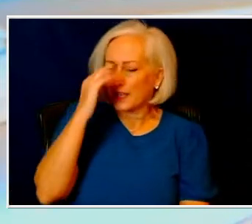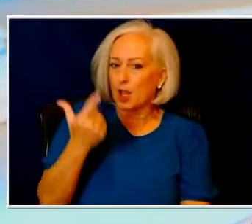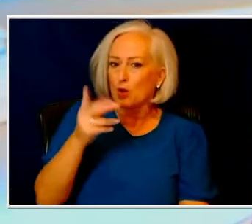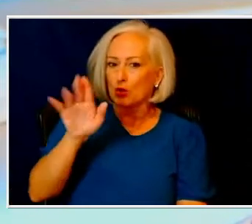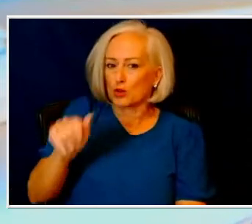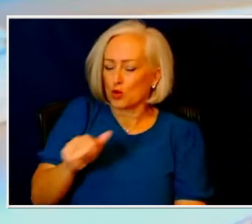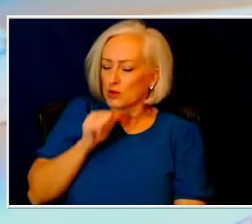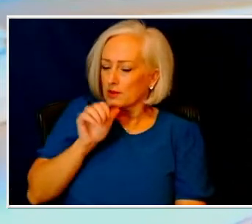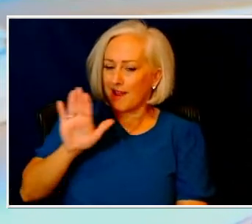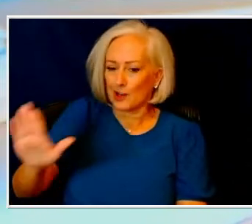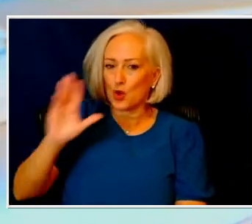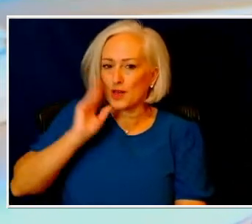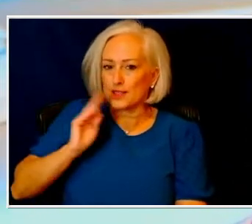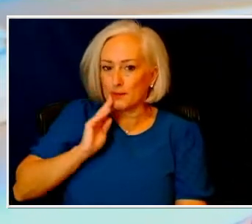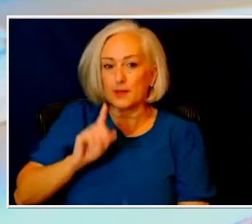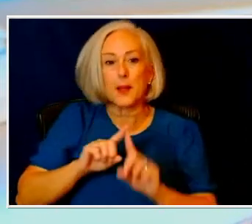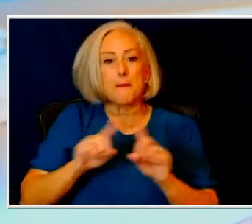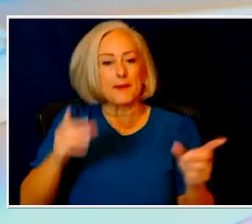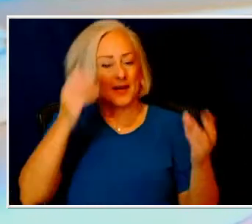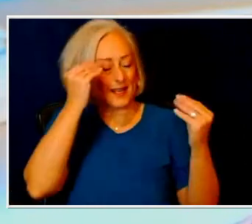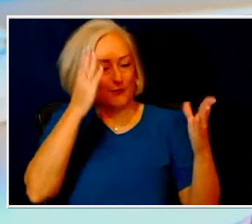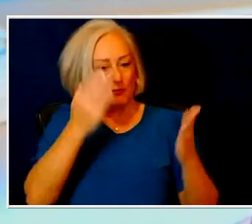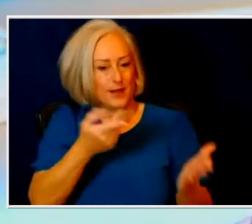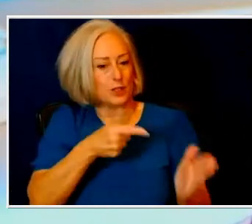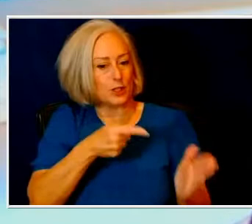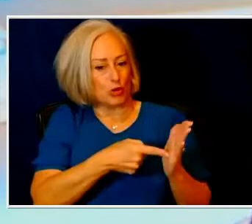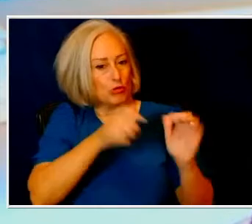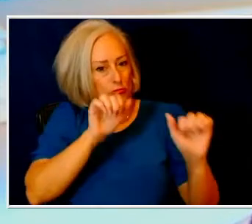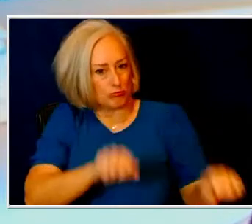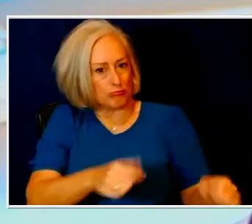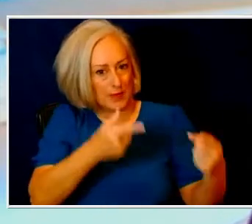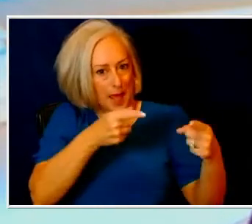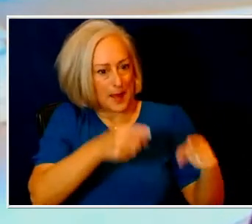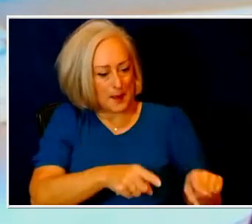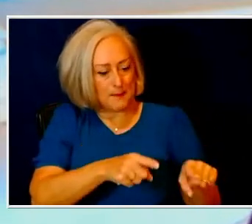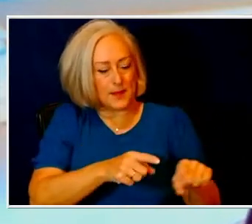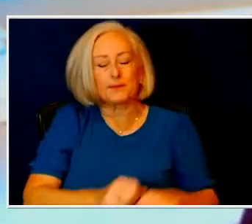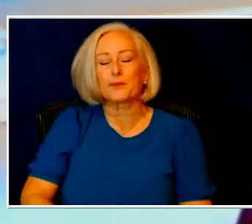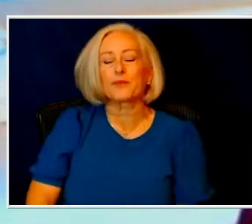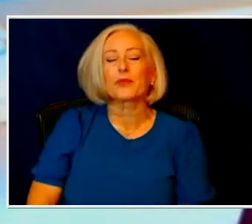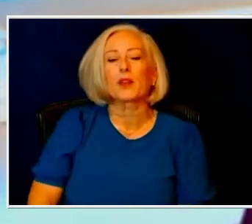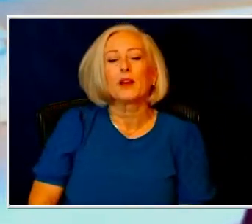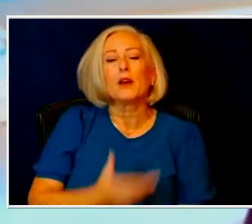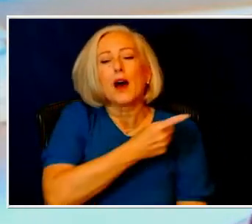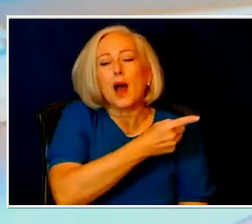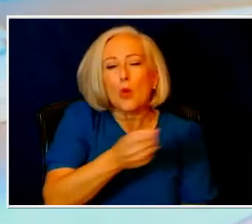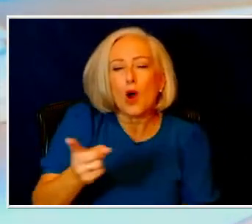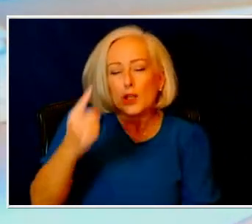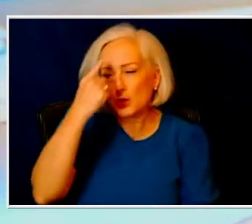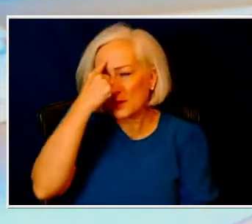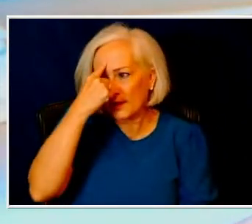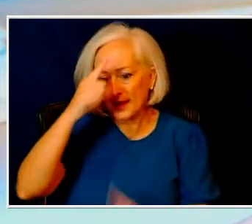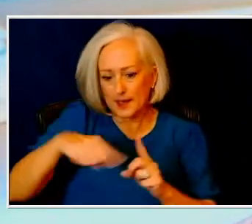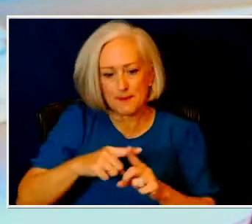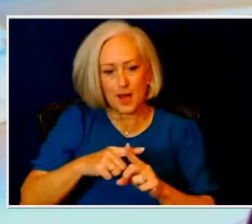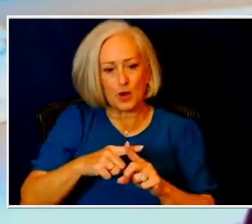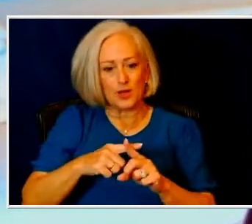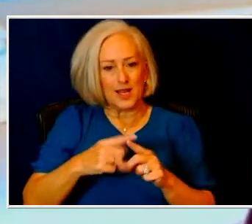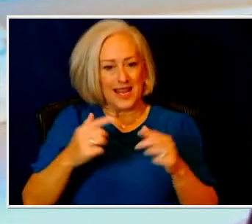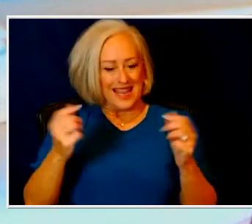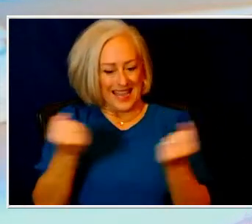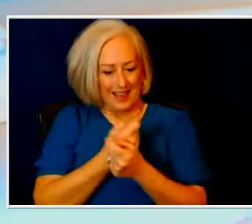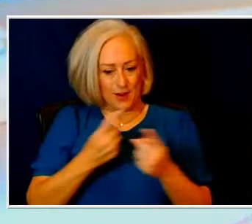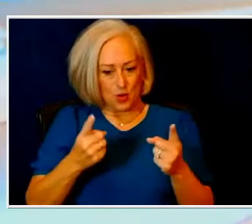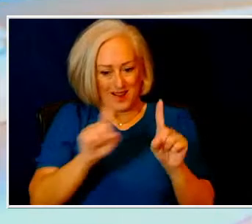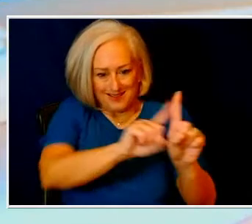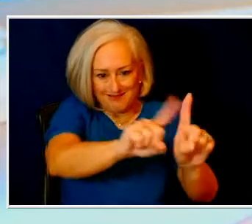that can be true. And I kind of want to, think about, make individuals think about, we all have different body shapes, and we're all not going to